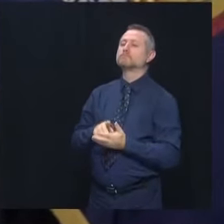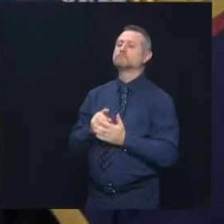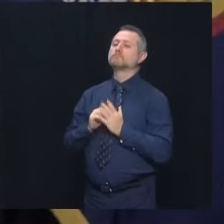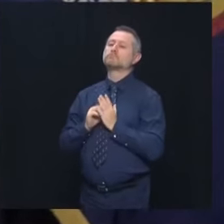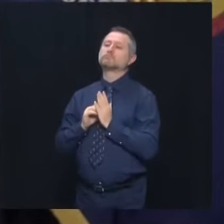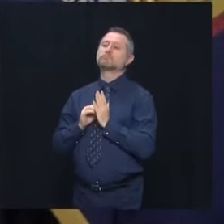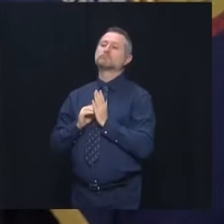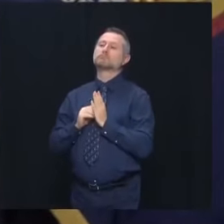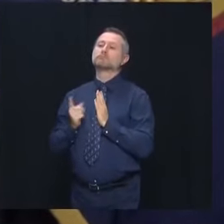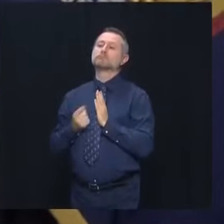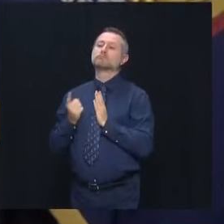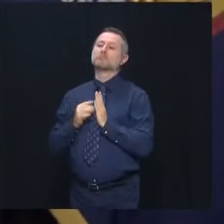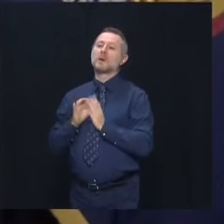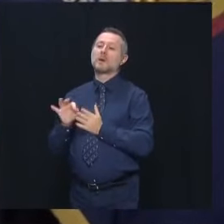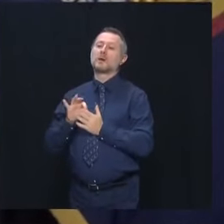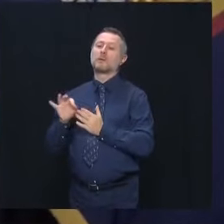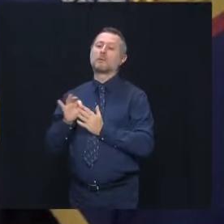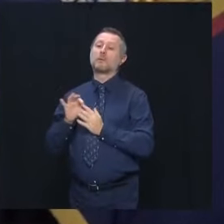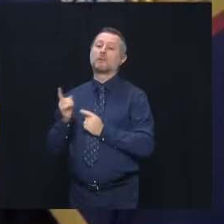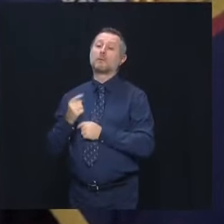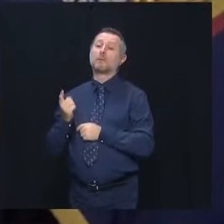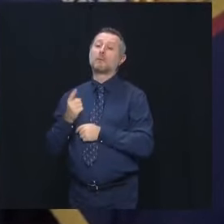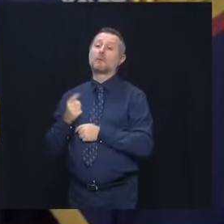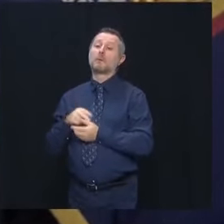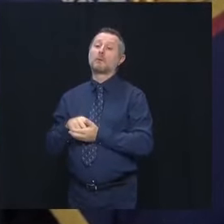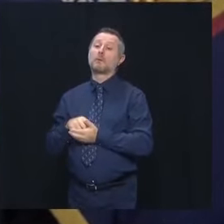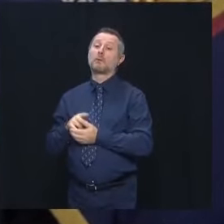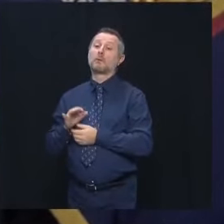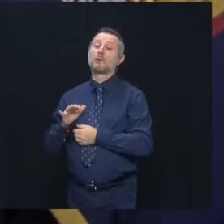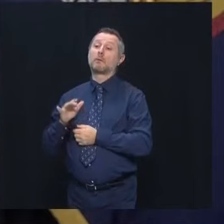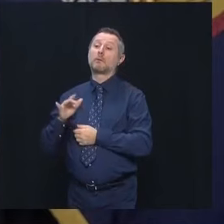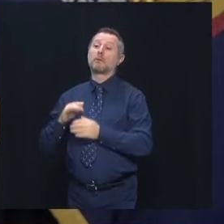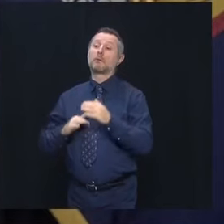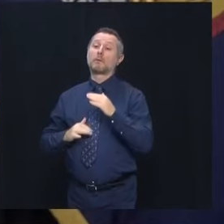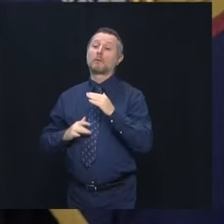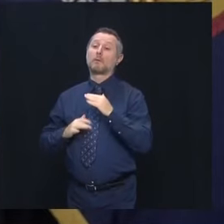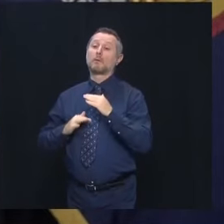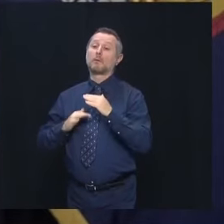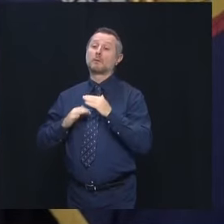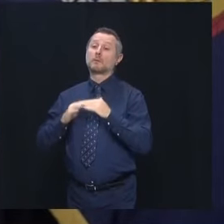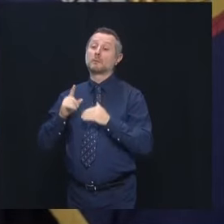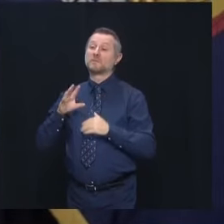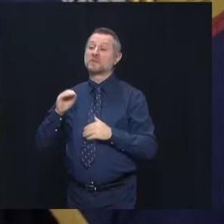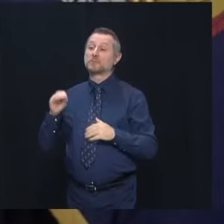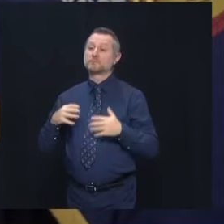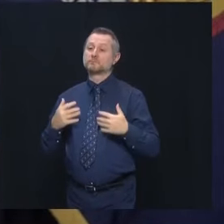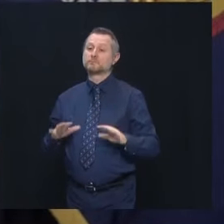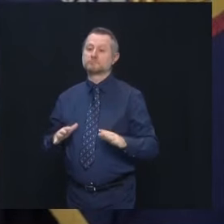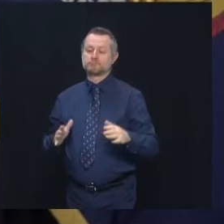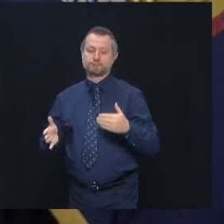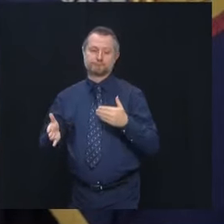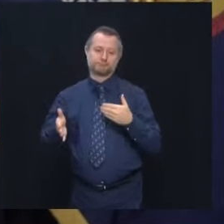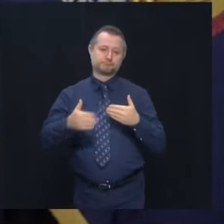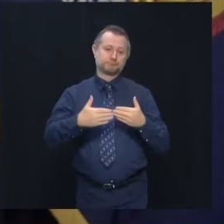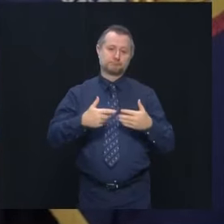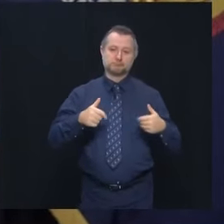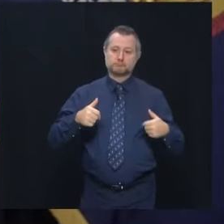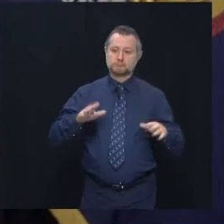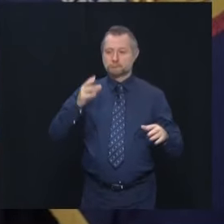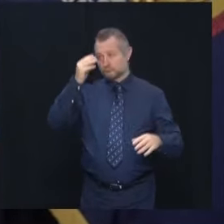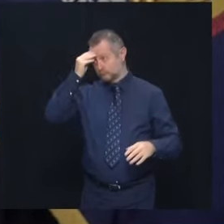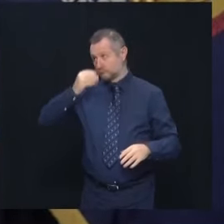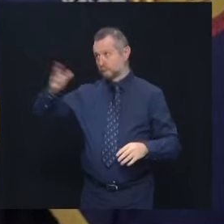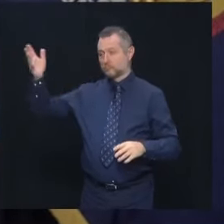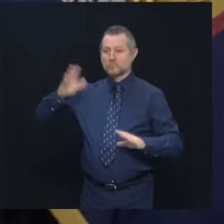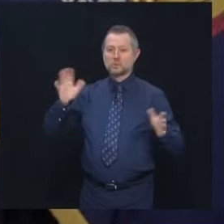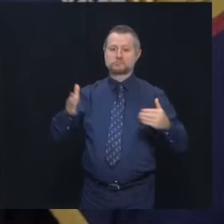When they go over 75, you close the door and call me. And if you